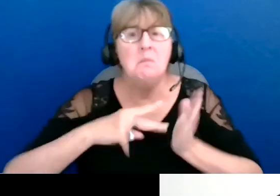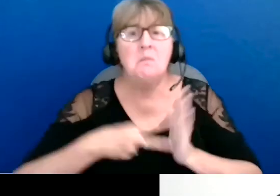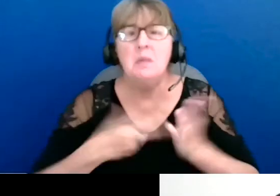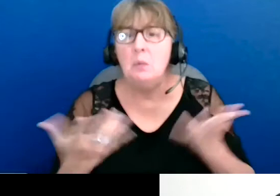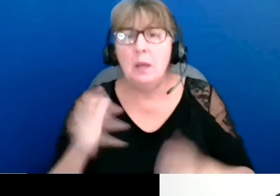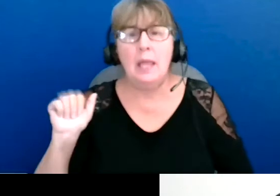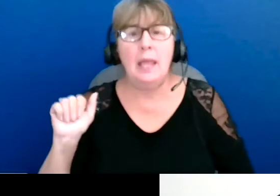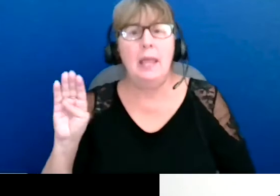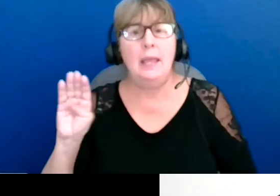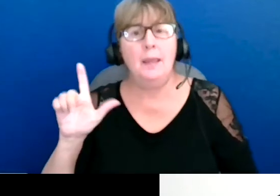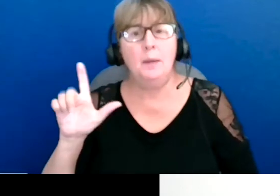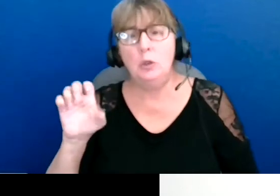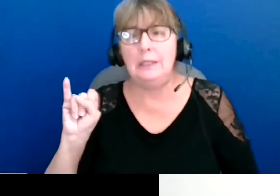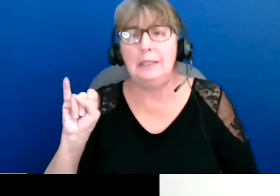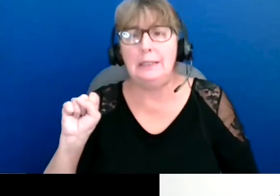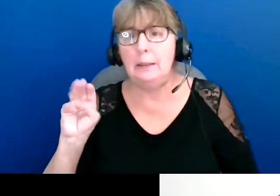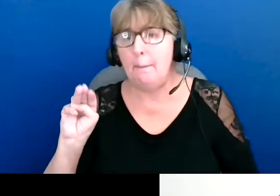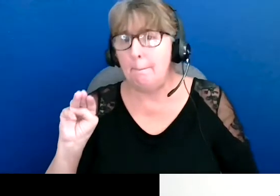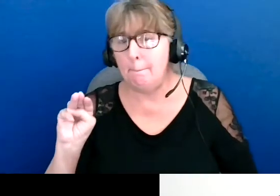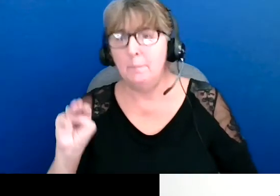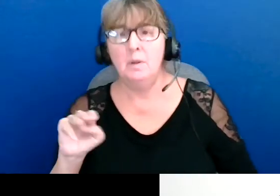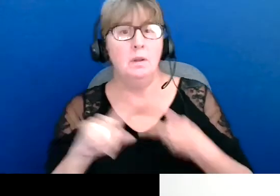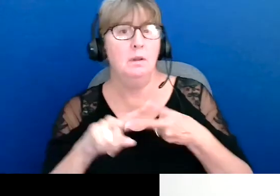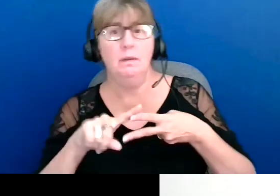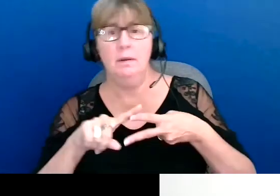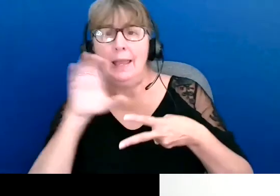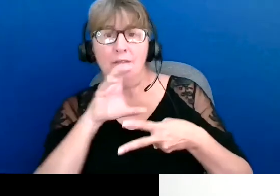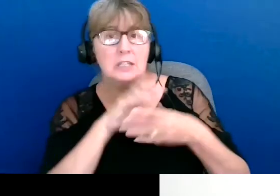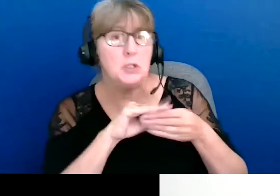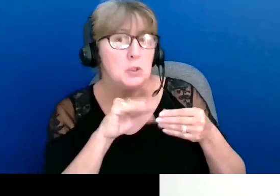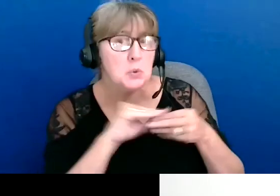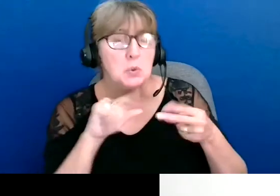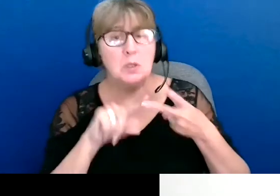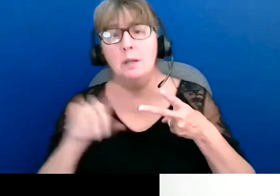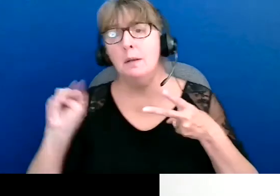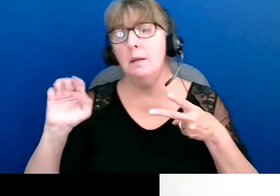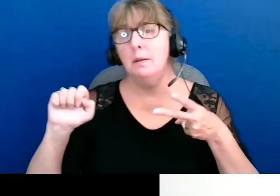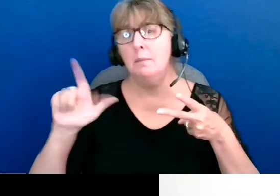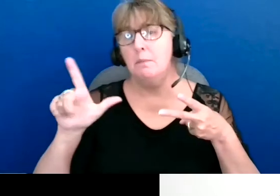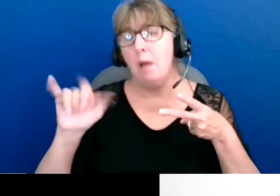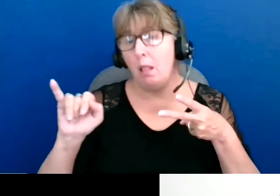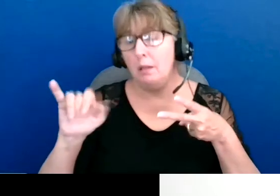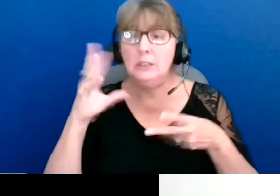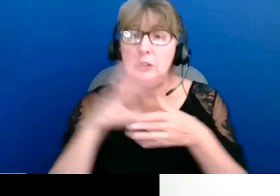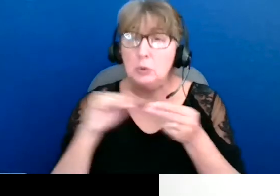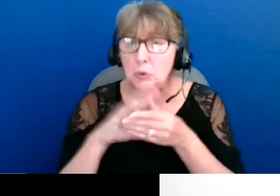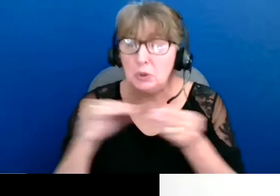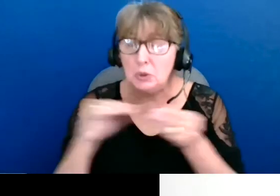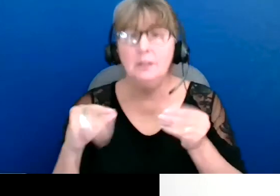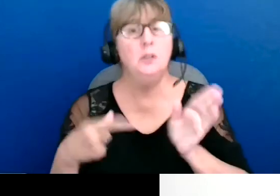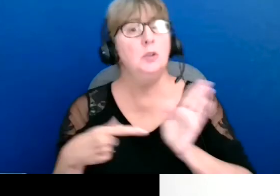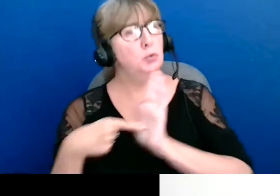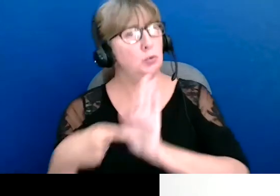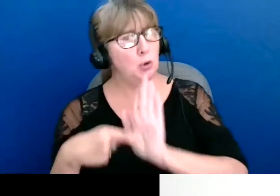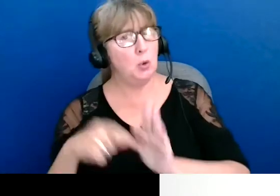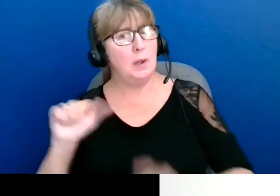cafeteria story, the Molly story. It teaches people ableism is all around us. Learn to spot